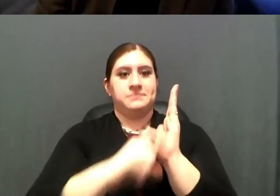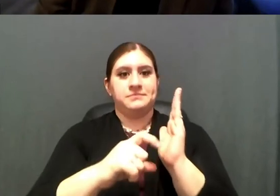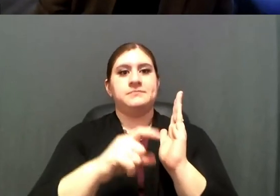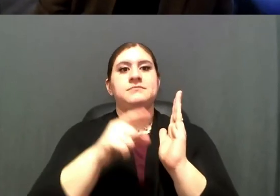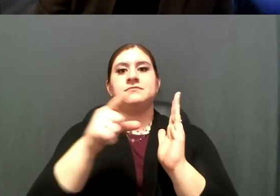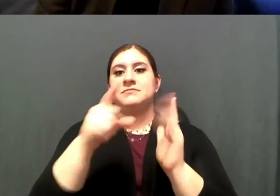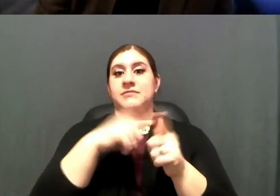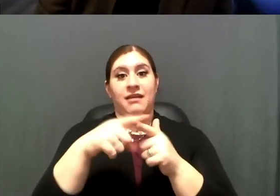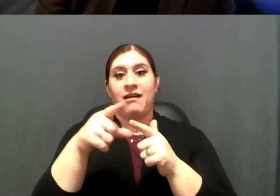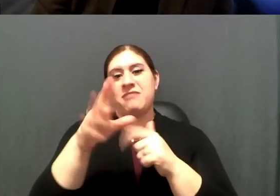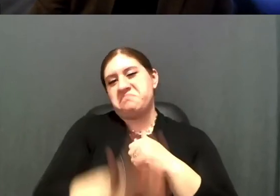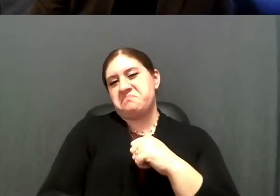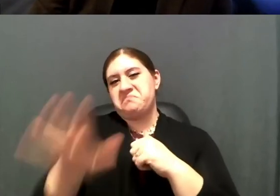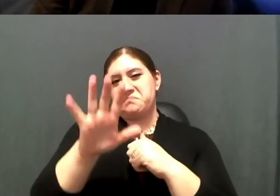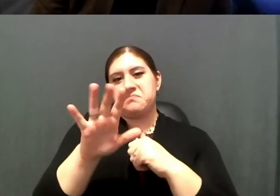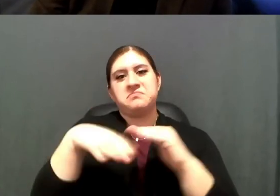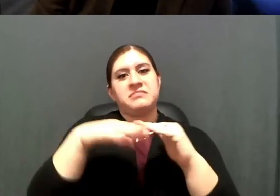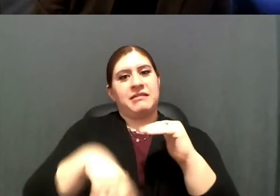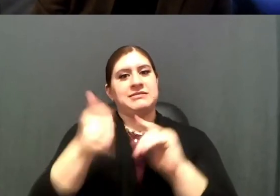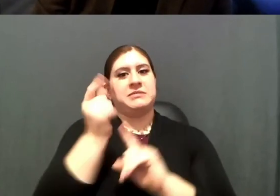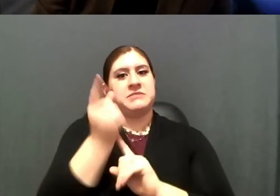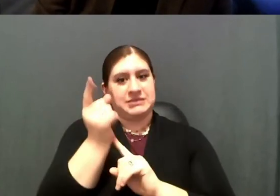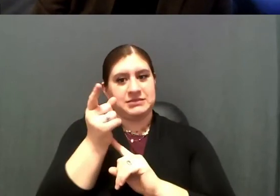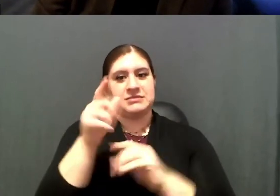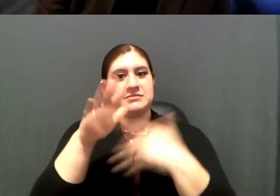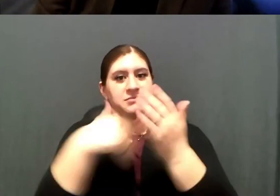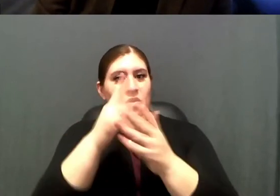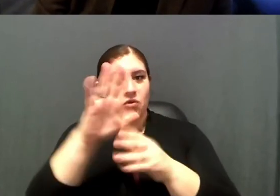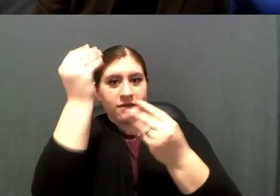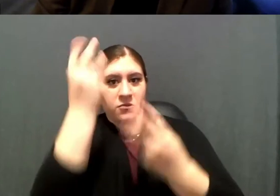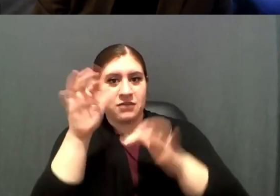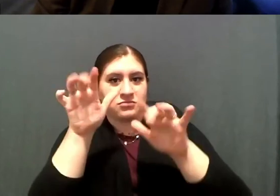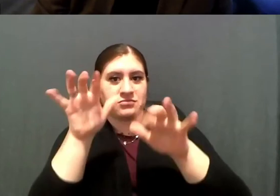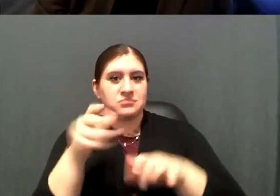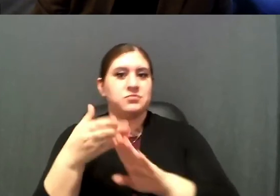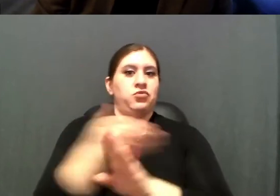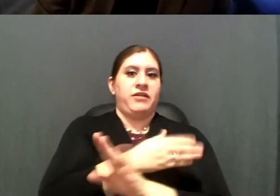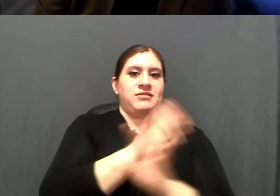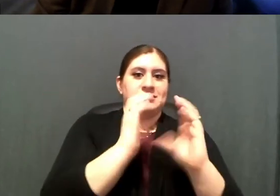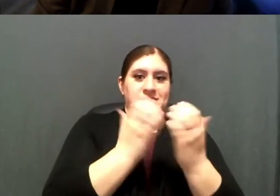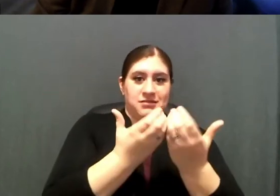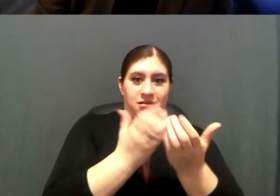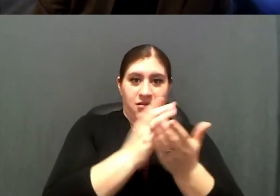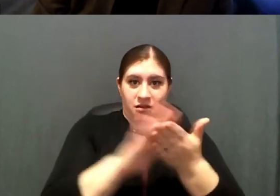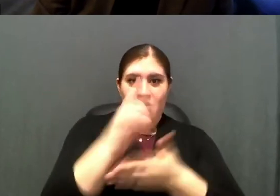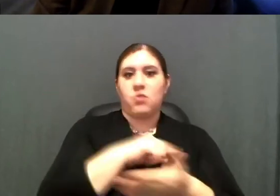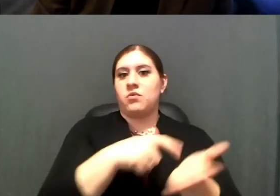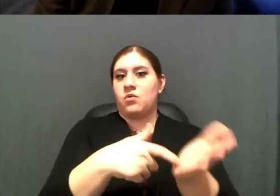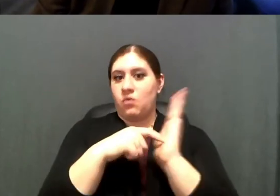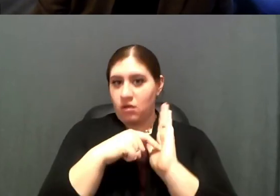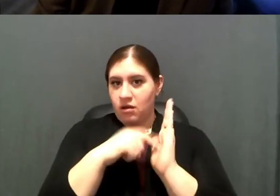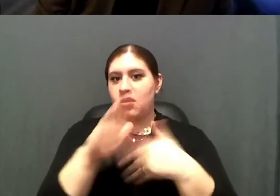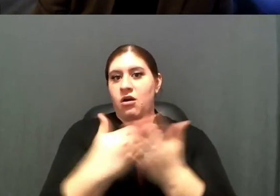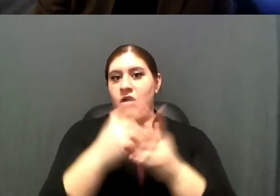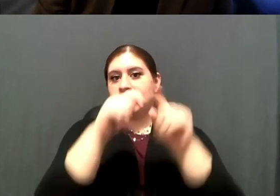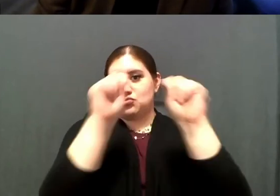pretty much, it takes about probably less than 10 minutes. You would put in all your information, your previous institutions. We do require all the